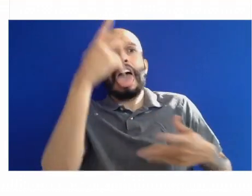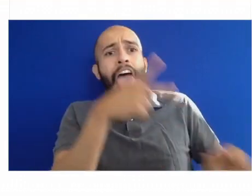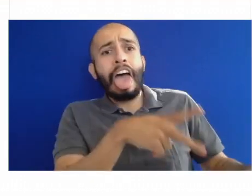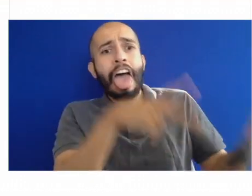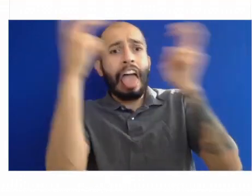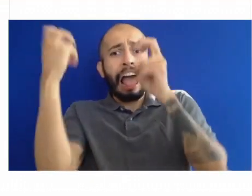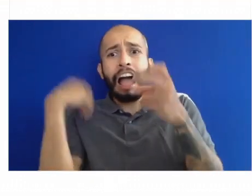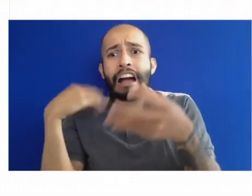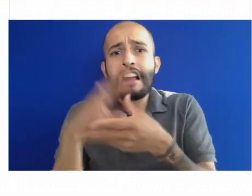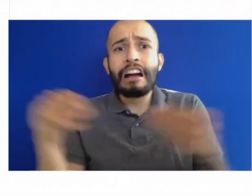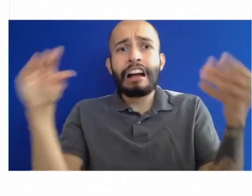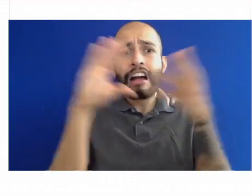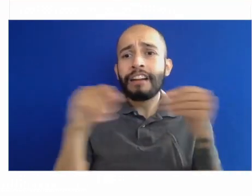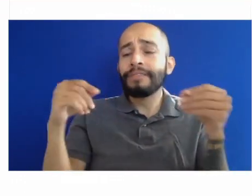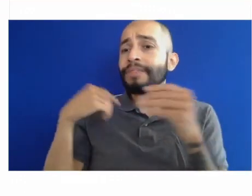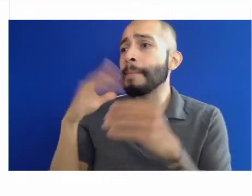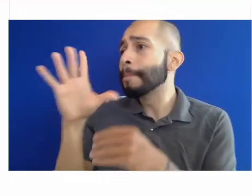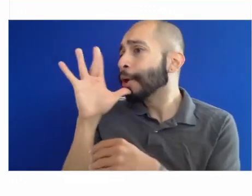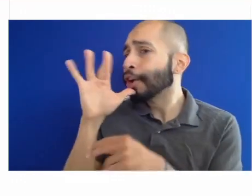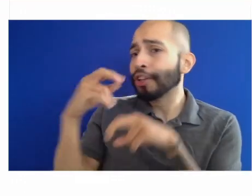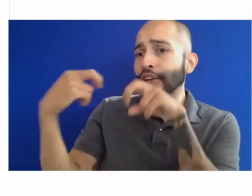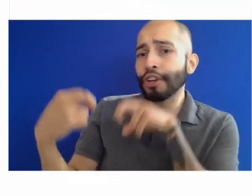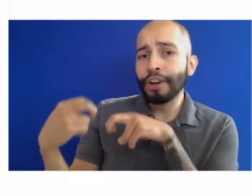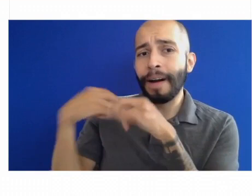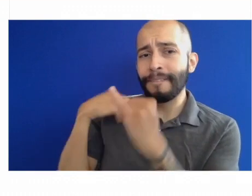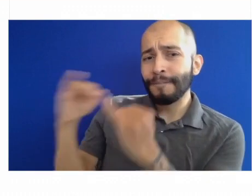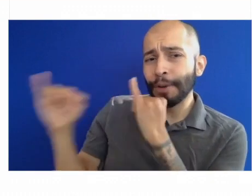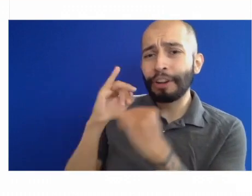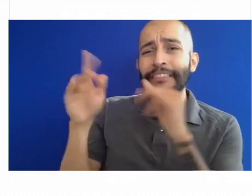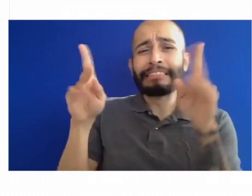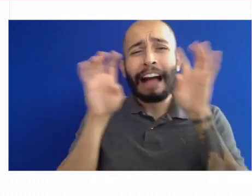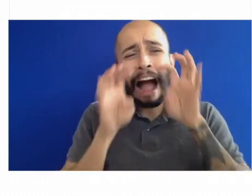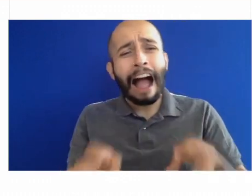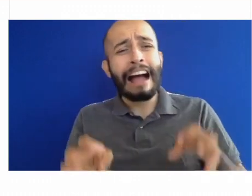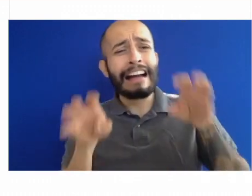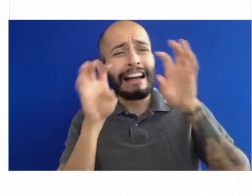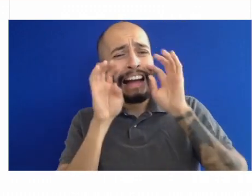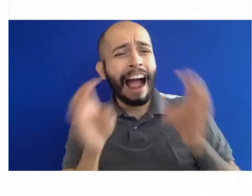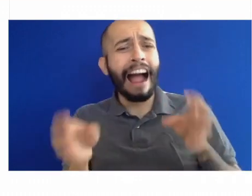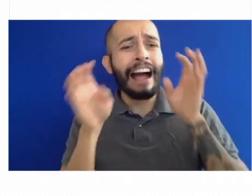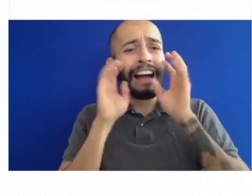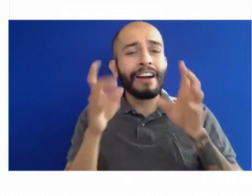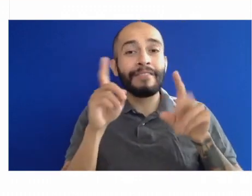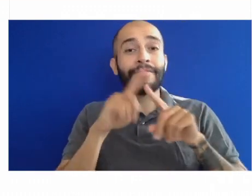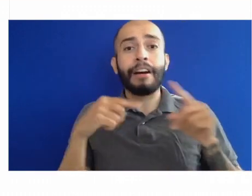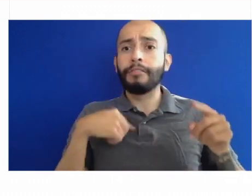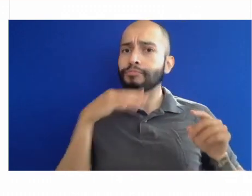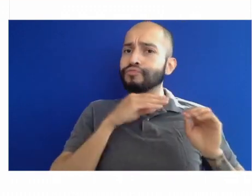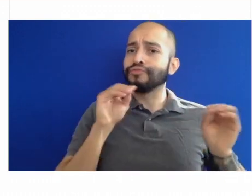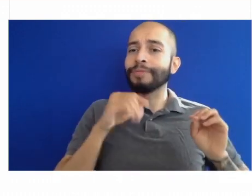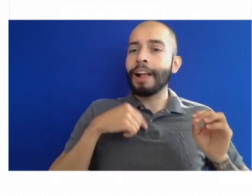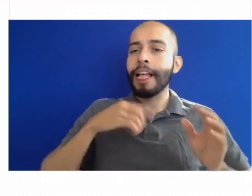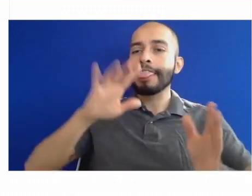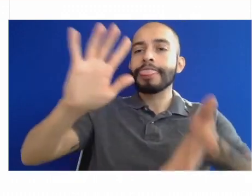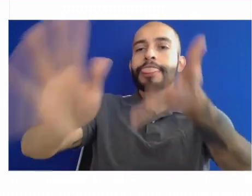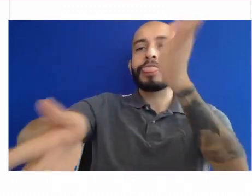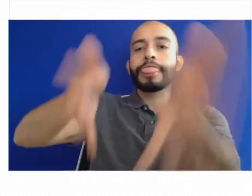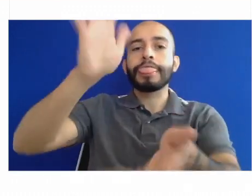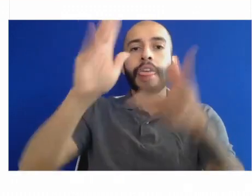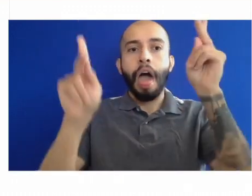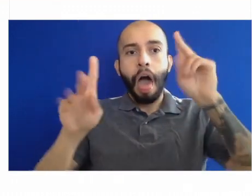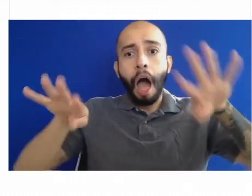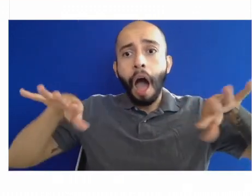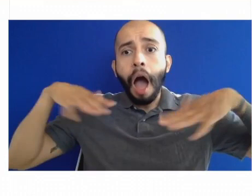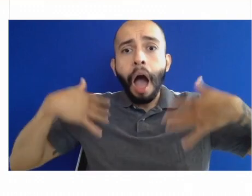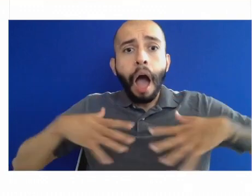of definitely trying to manipulate people into thinking that vaccines are less safe than they actually are. If you point that out, for example, through a game, it turns out that people actually